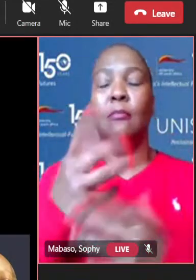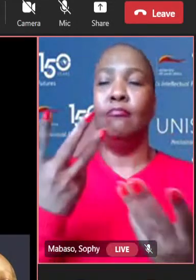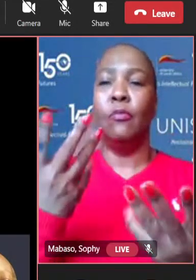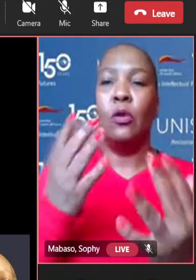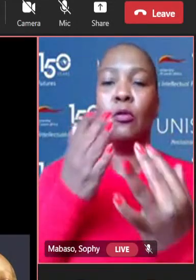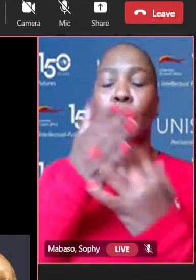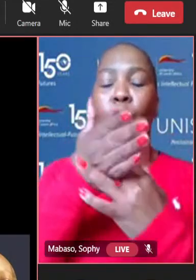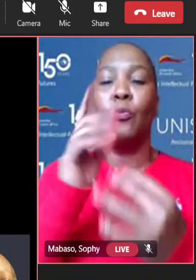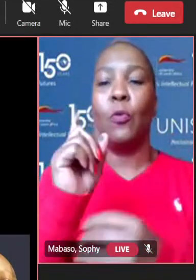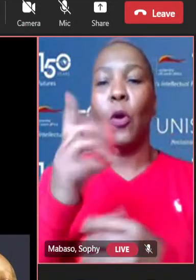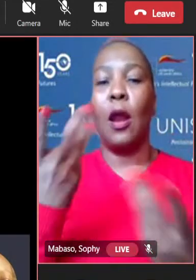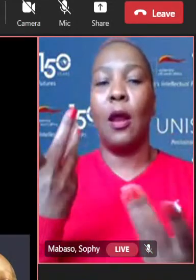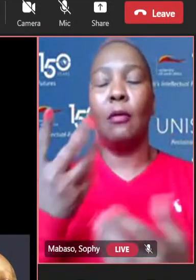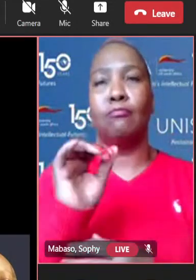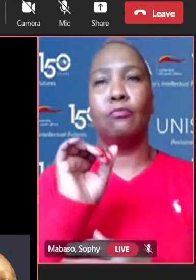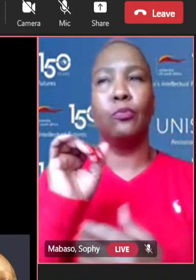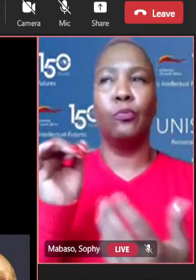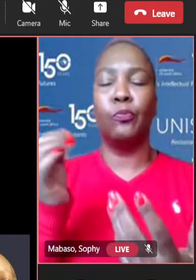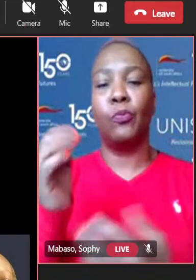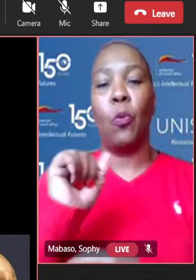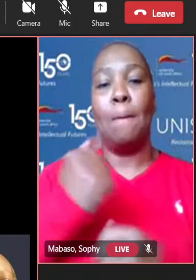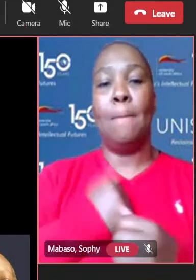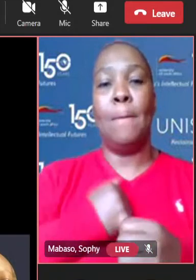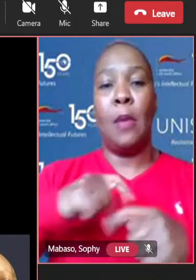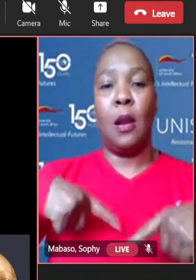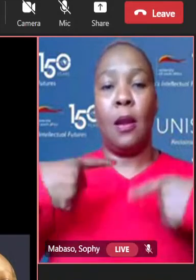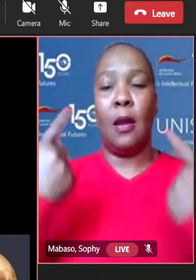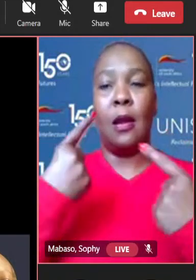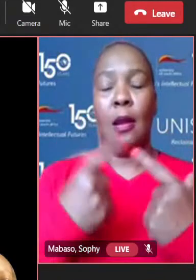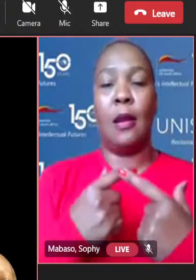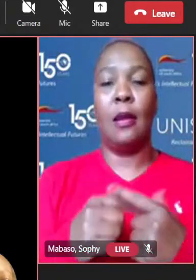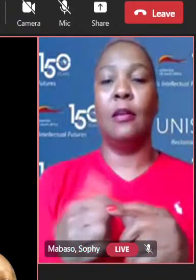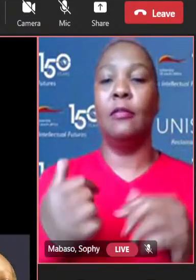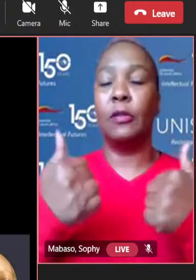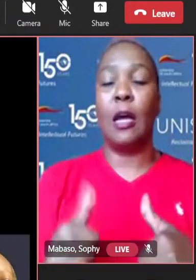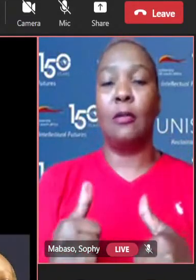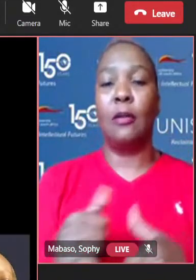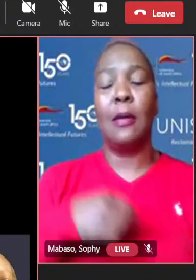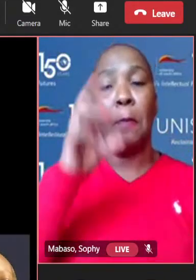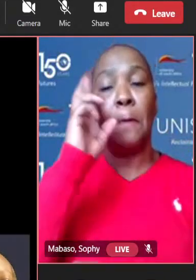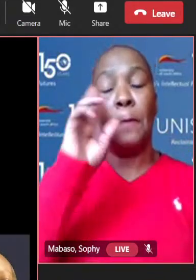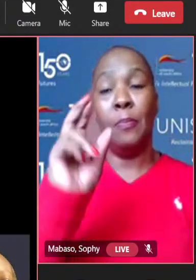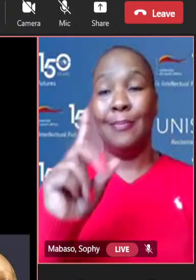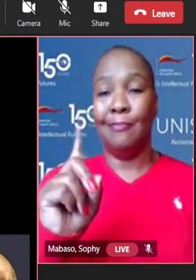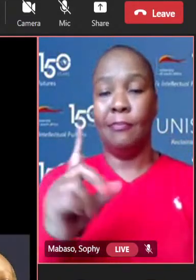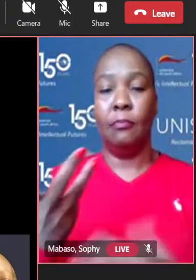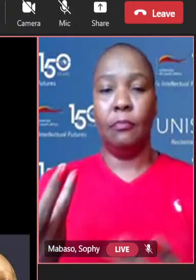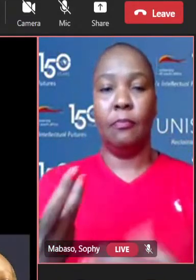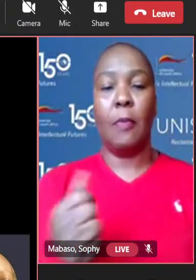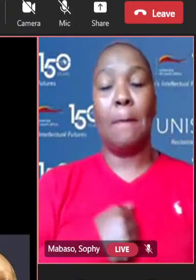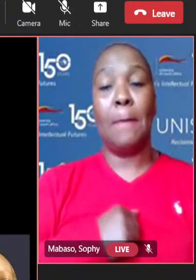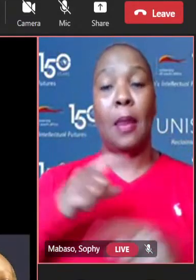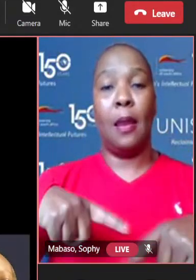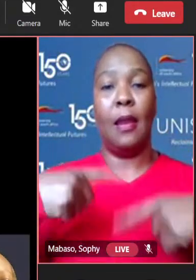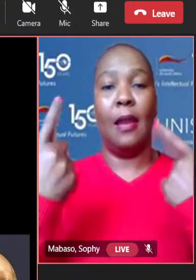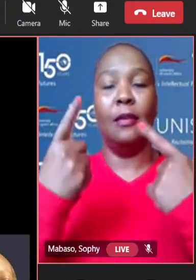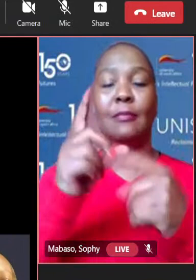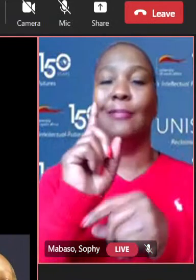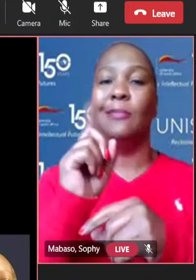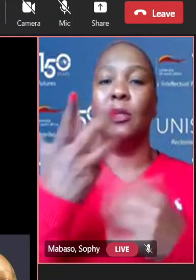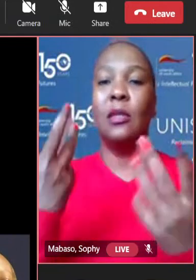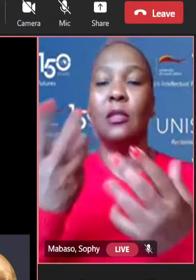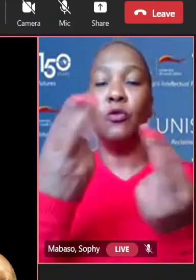your MyLife account. Remember, MyLife is the